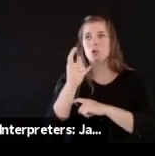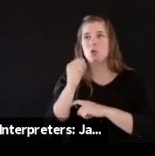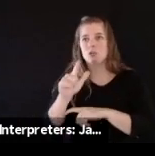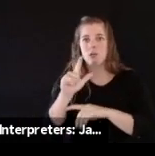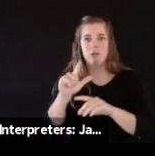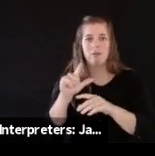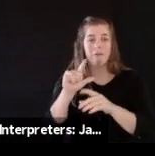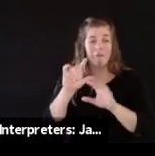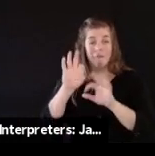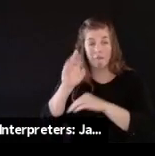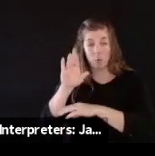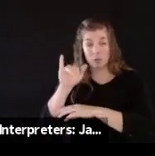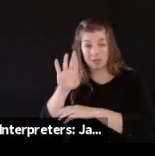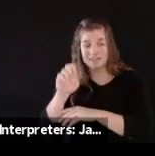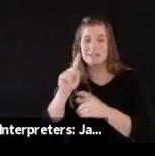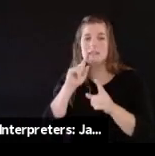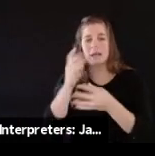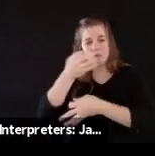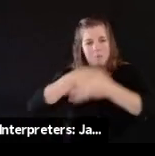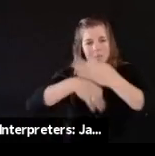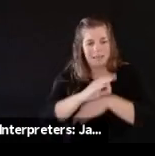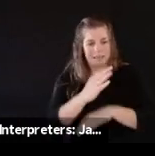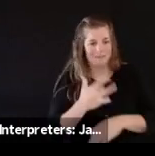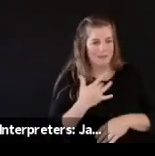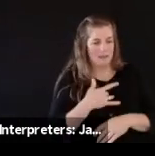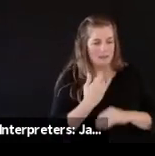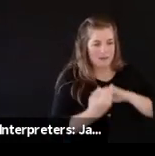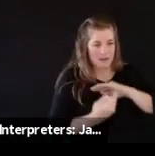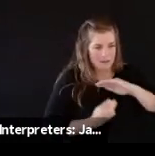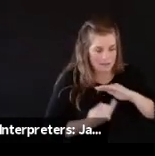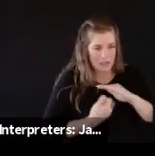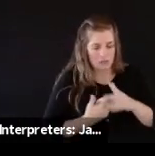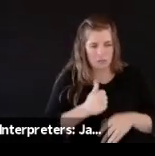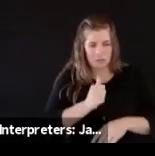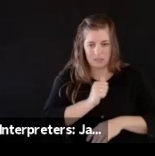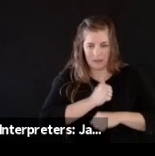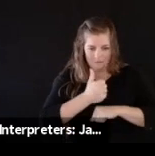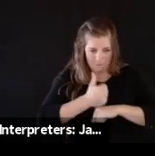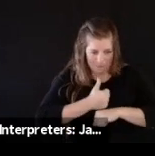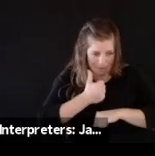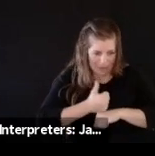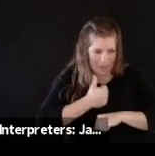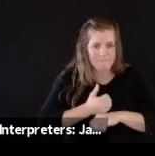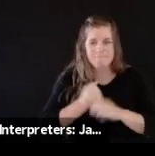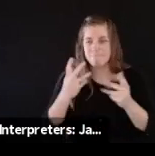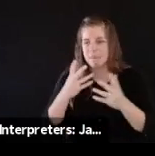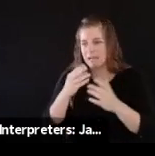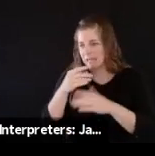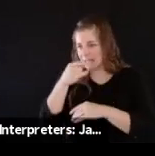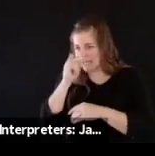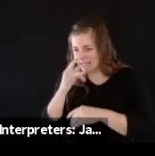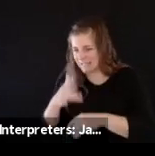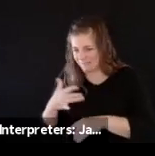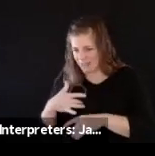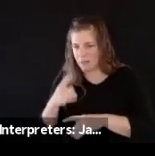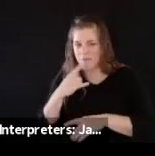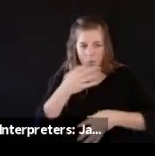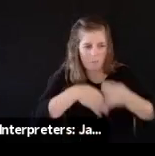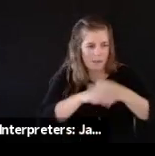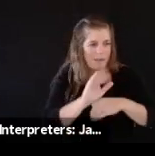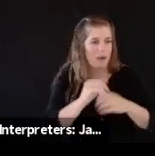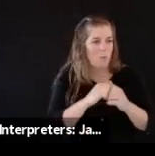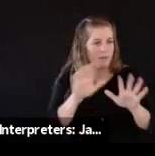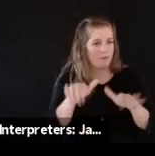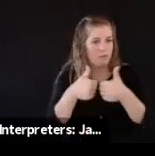the feelings of isolation and self-blame that many of our children at times experience for their own challenges with